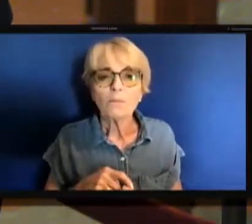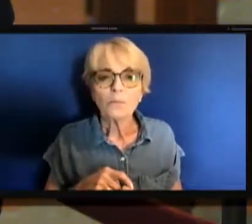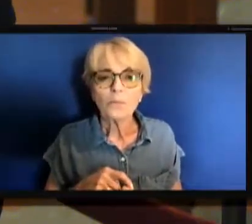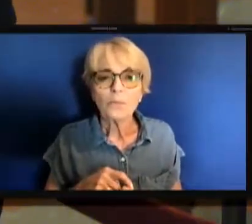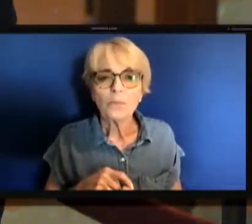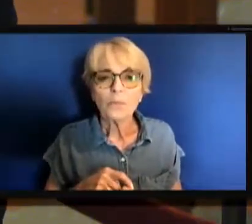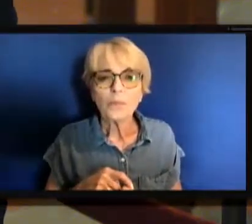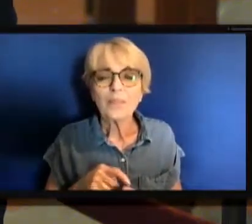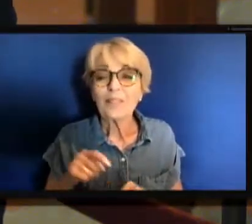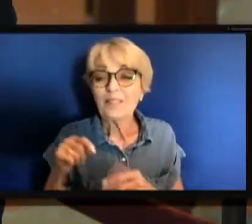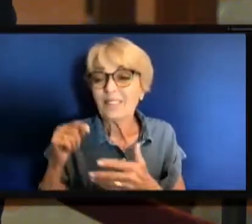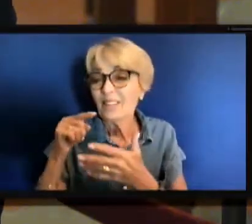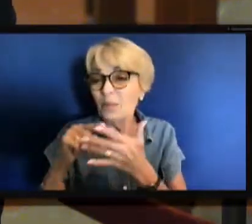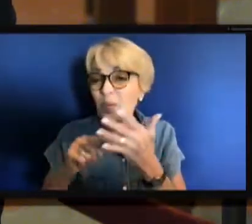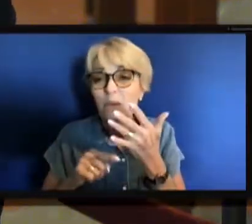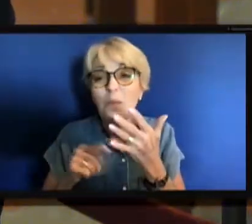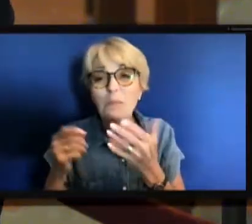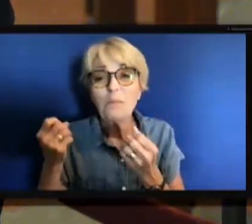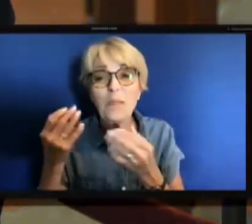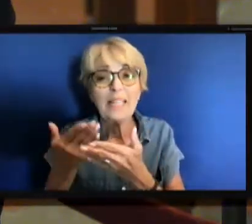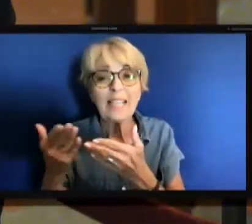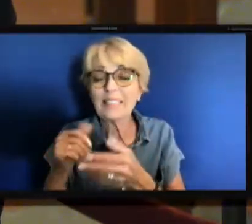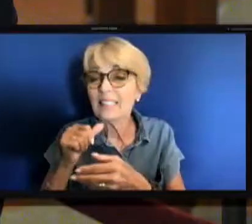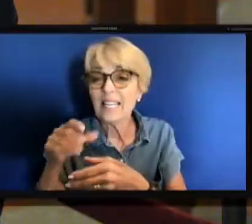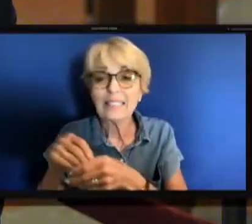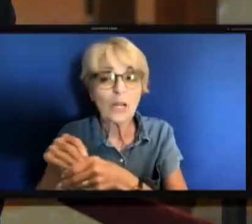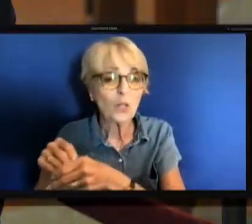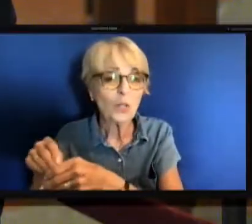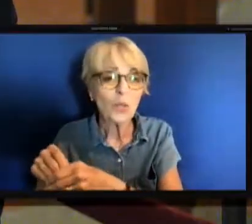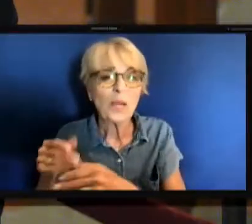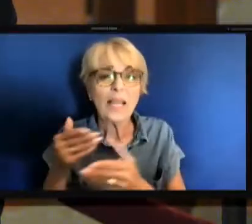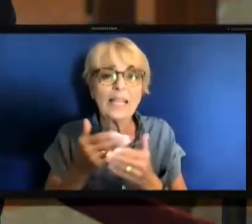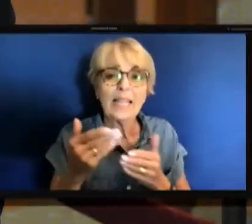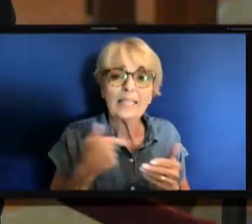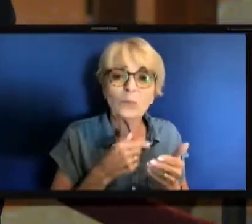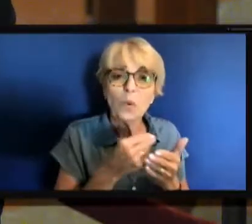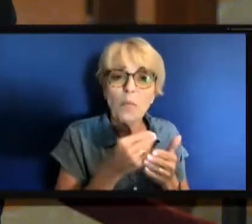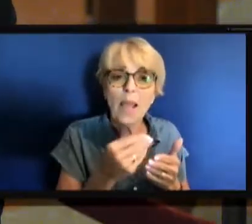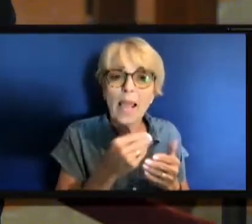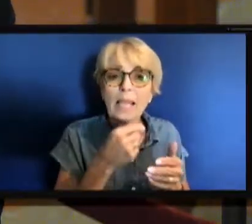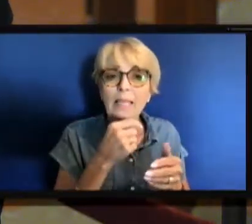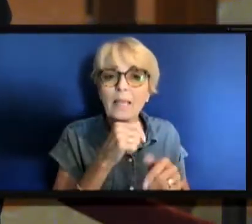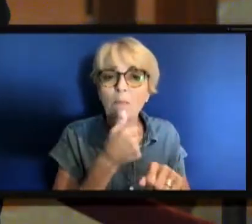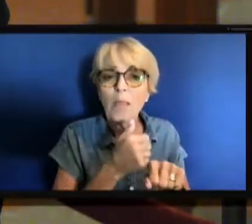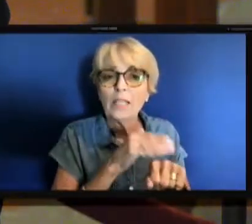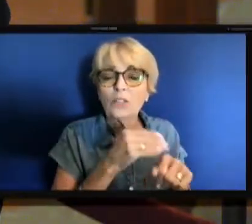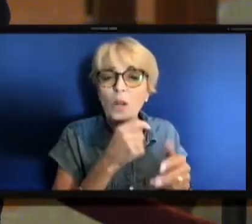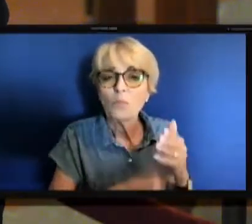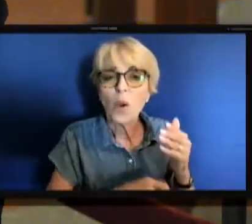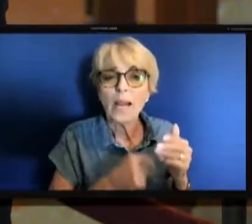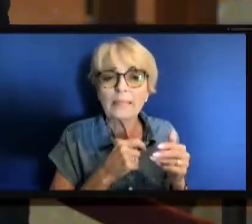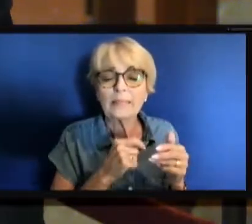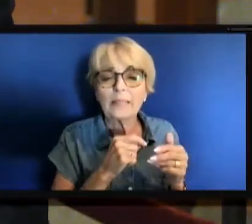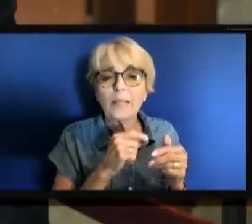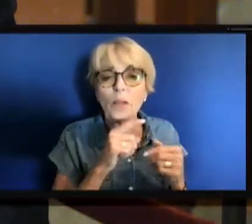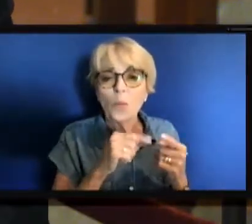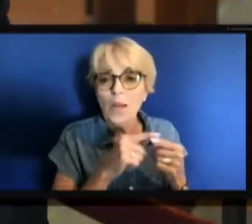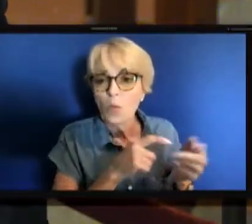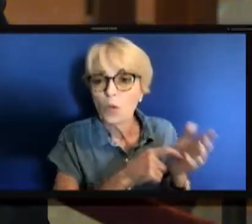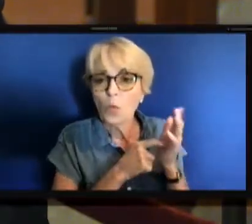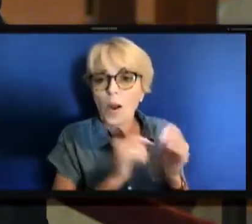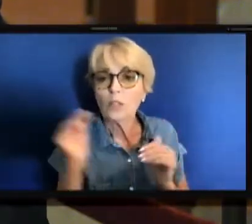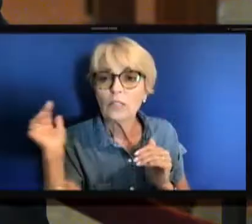not include, right? Things that we're buying based on price, where the low bid is we're required to select the low bid. Those